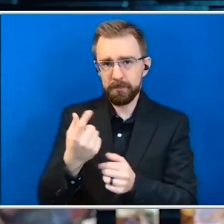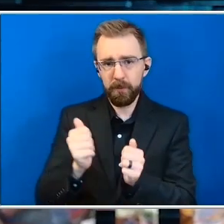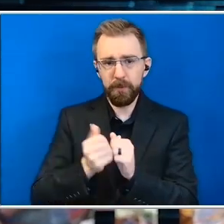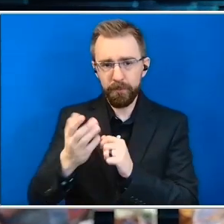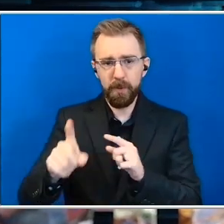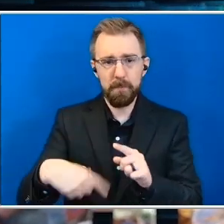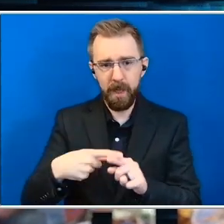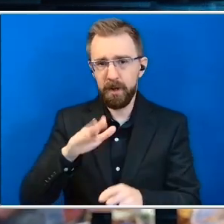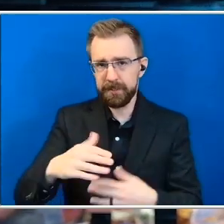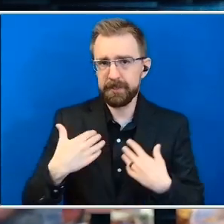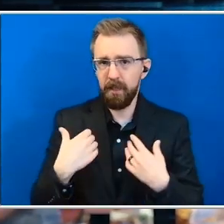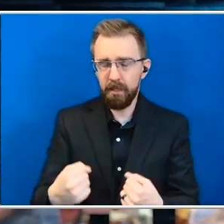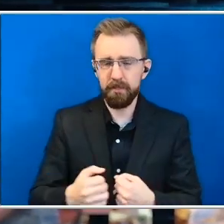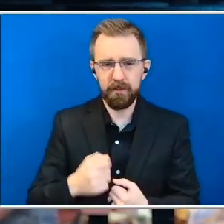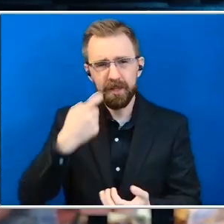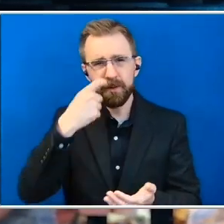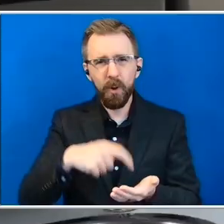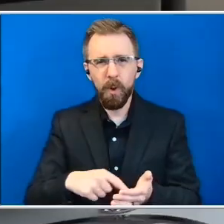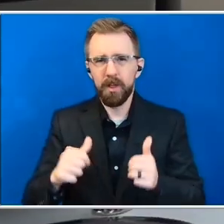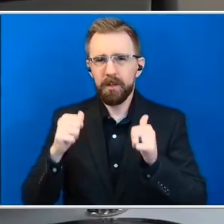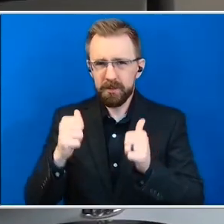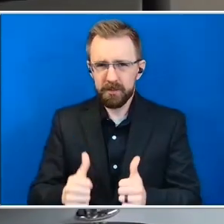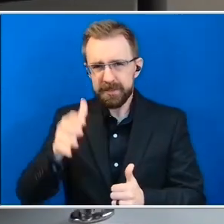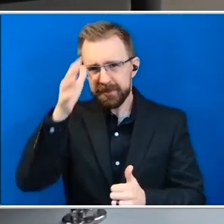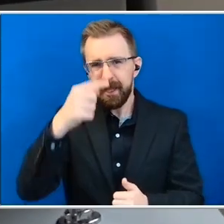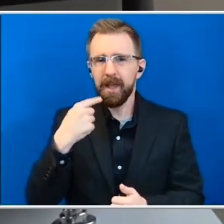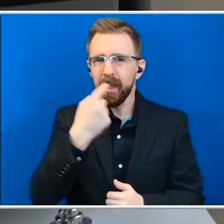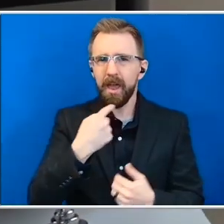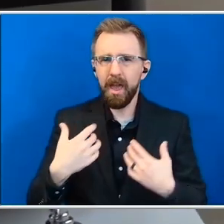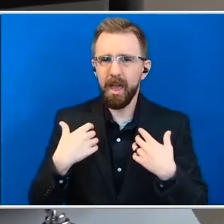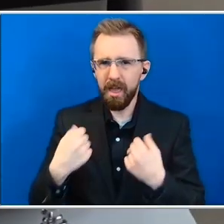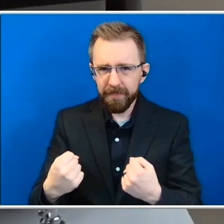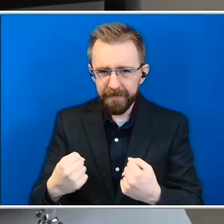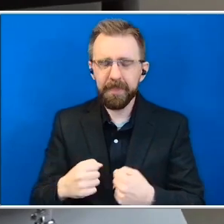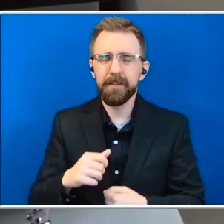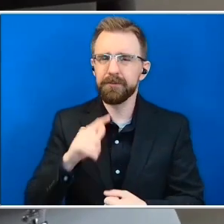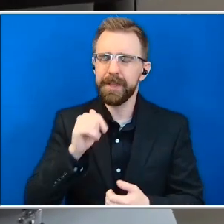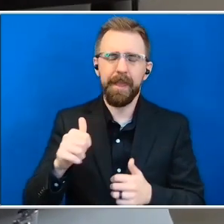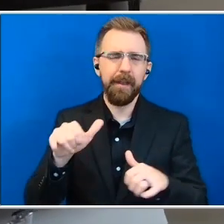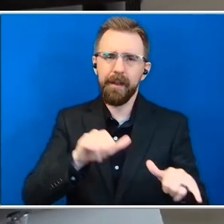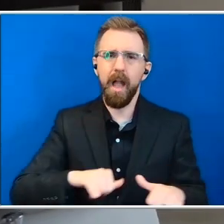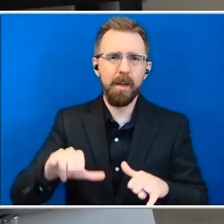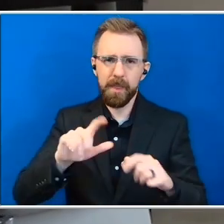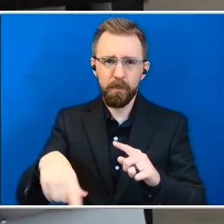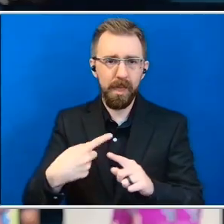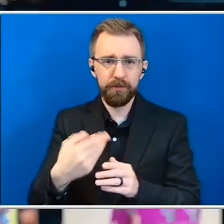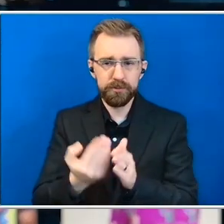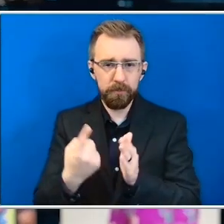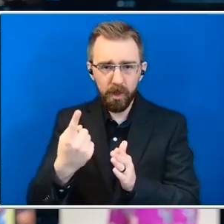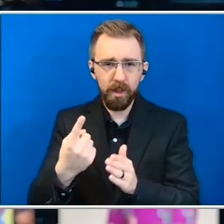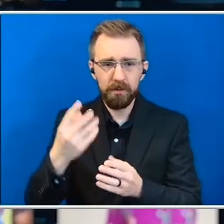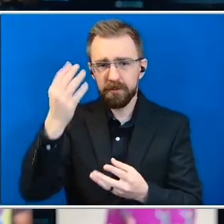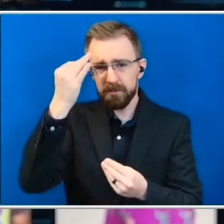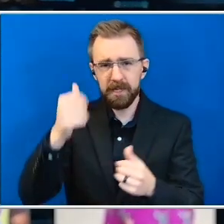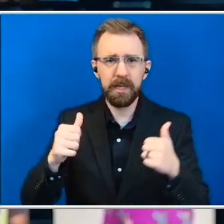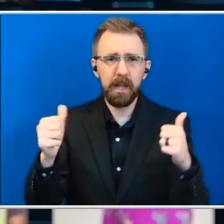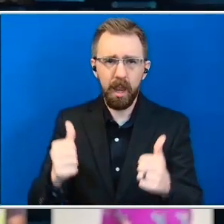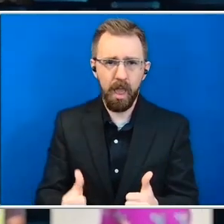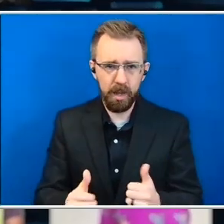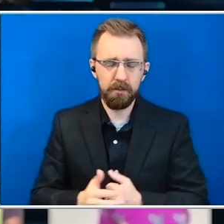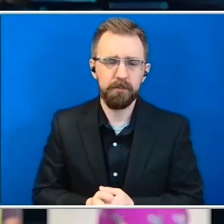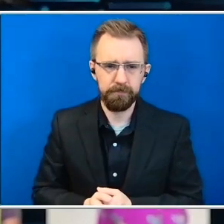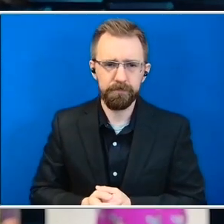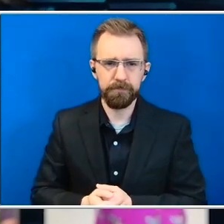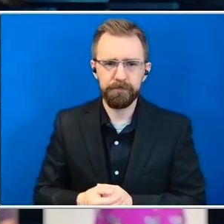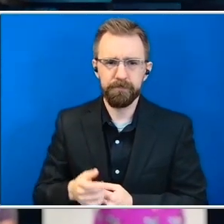had noticed a decline in his dad's oral hygiene, a very common symptom when someone is in cognitive decline. It was enough for them to